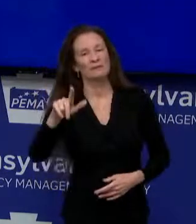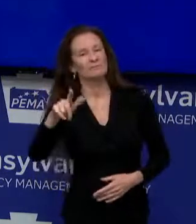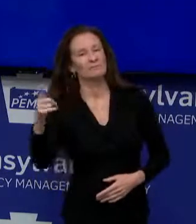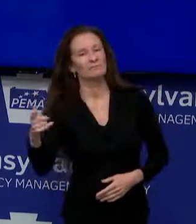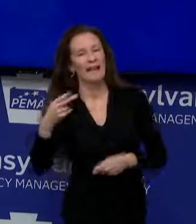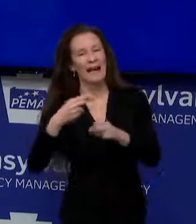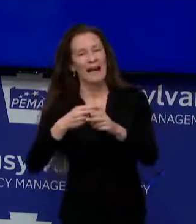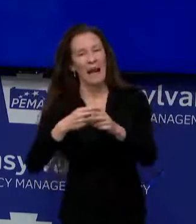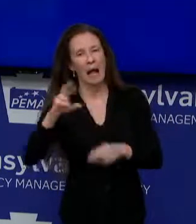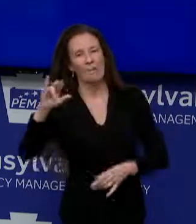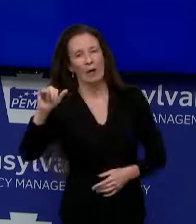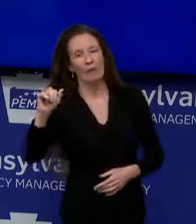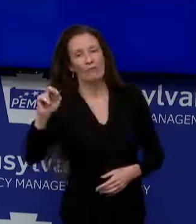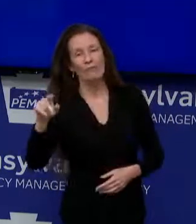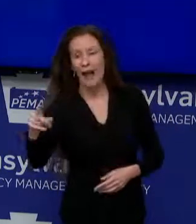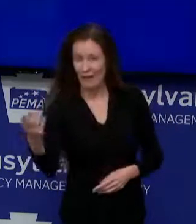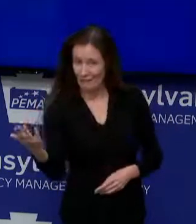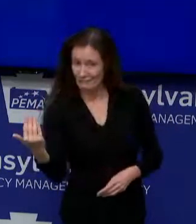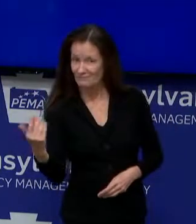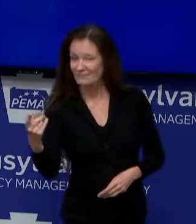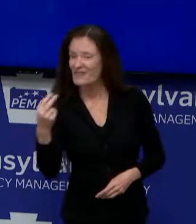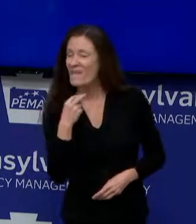CBS 21. Ryan, please unmute.